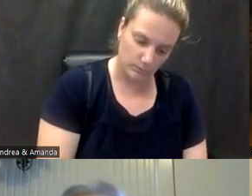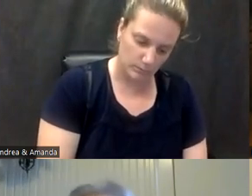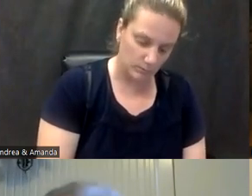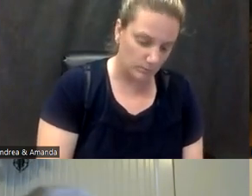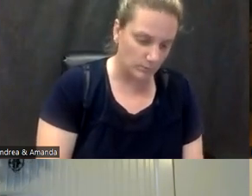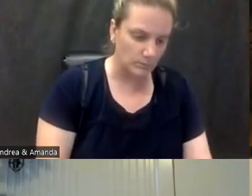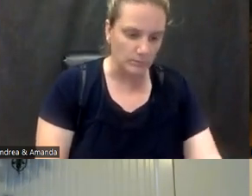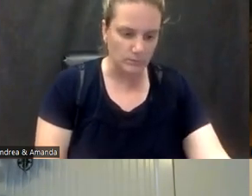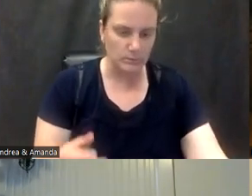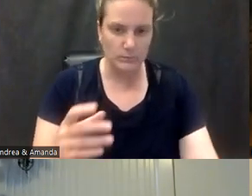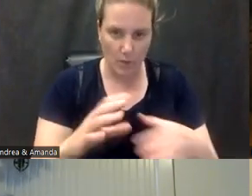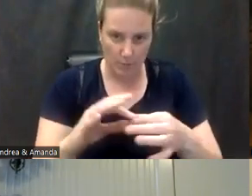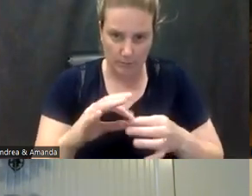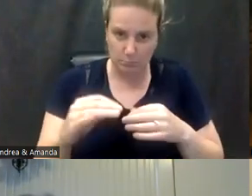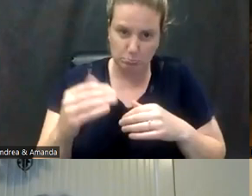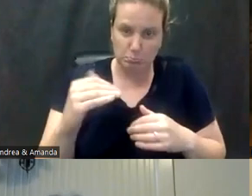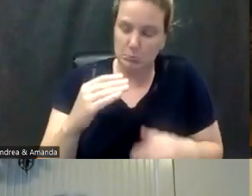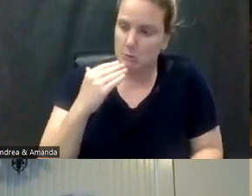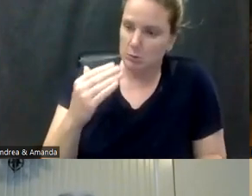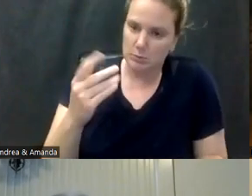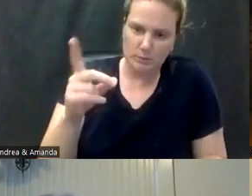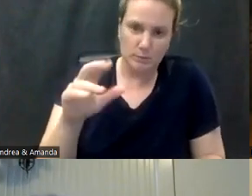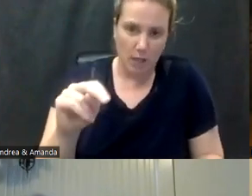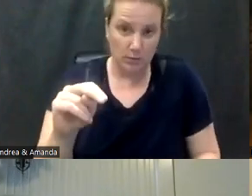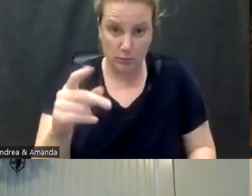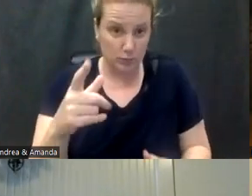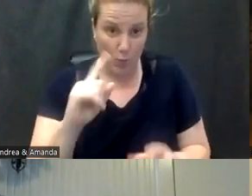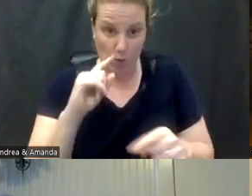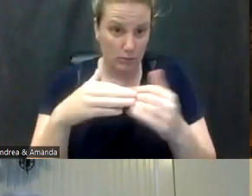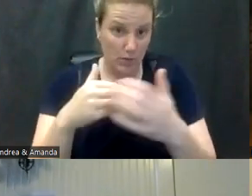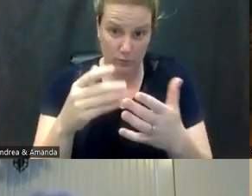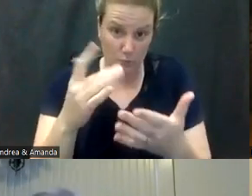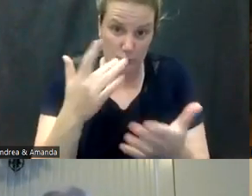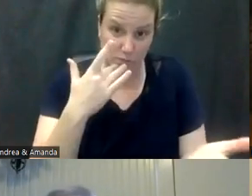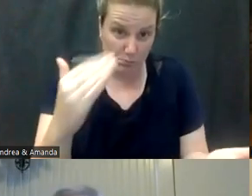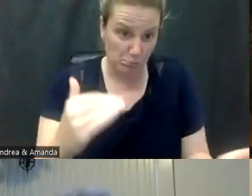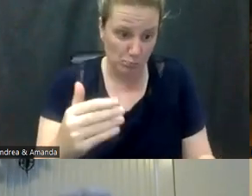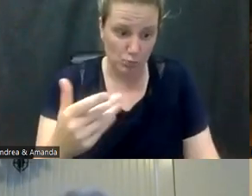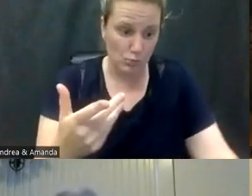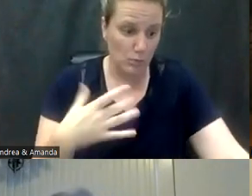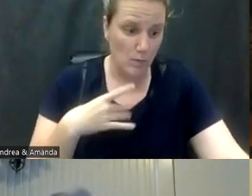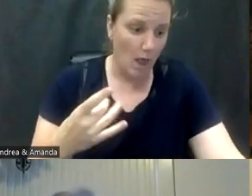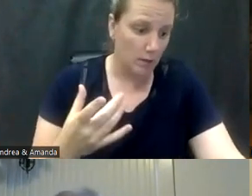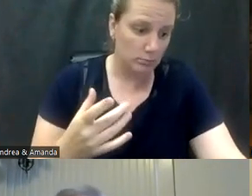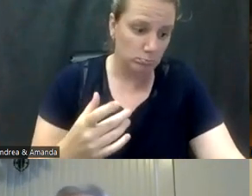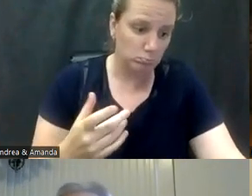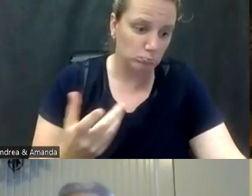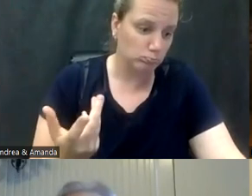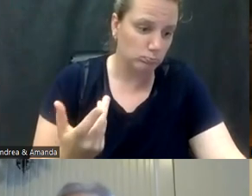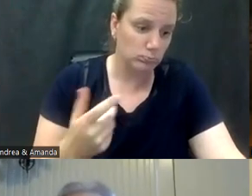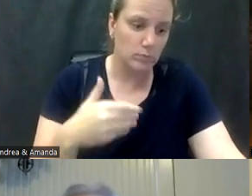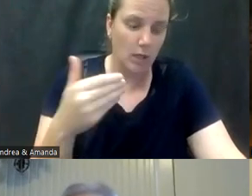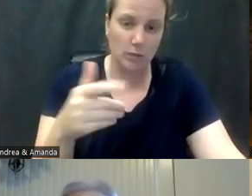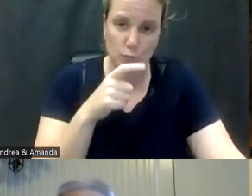is Commissioner Dan, but we can go any order you prefer. Who would you like? Who would you be